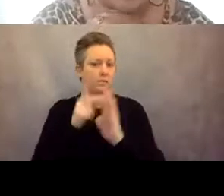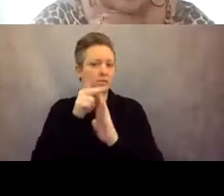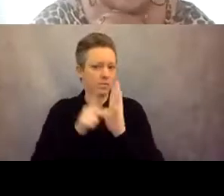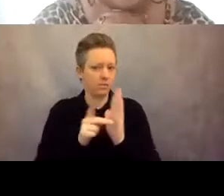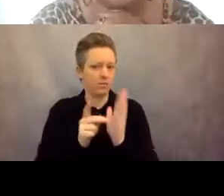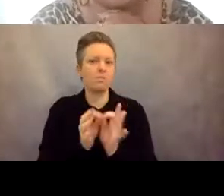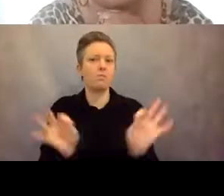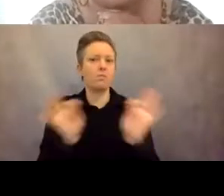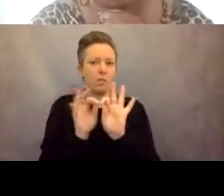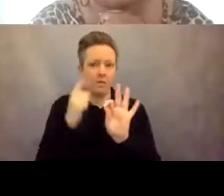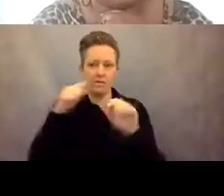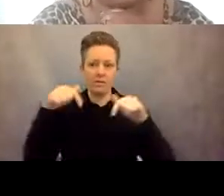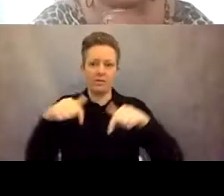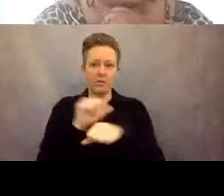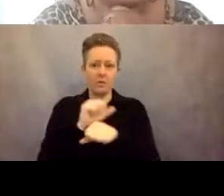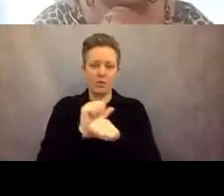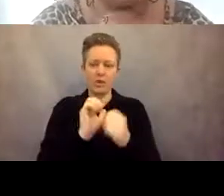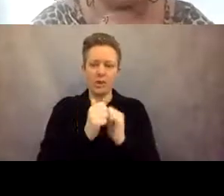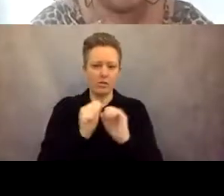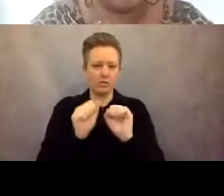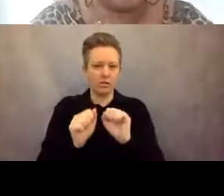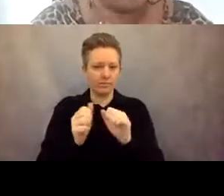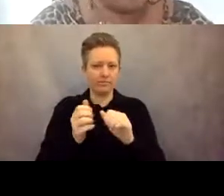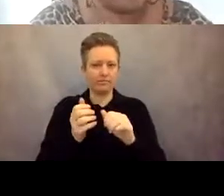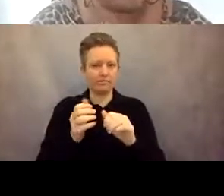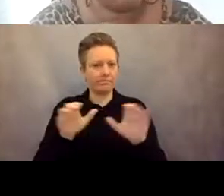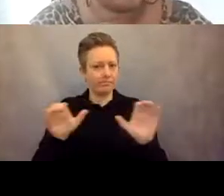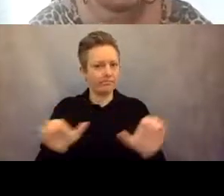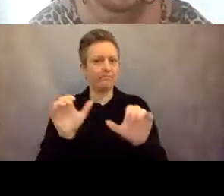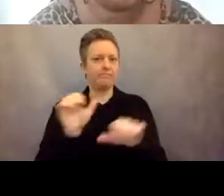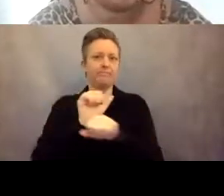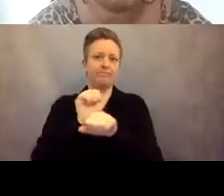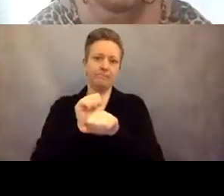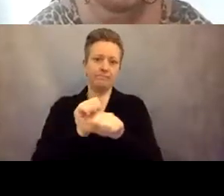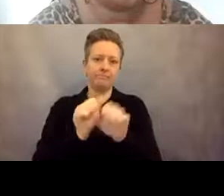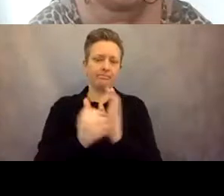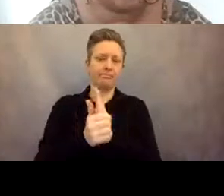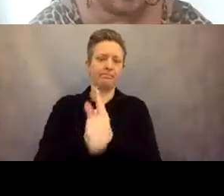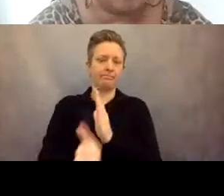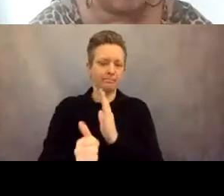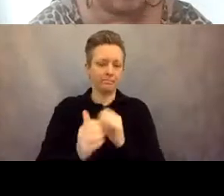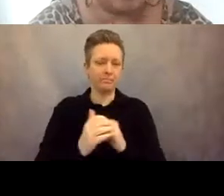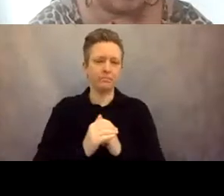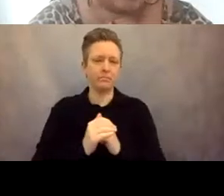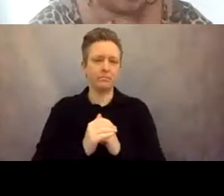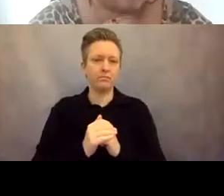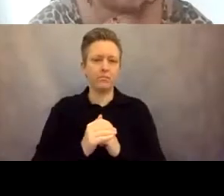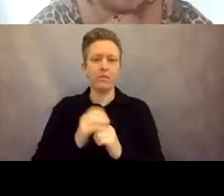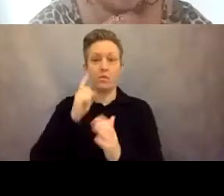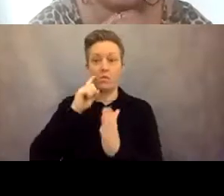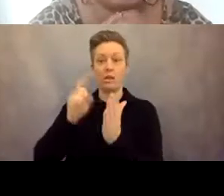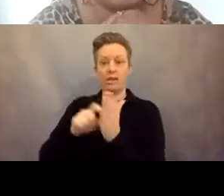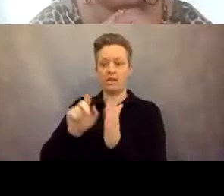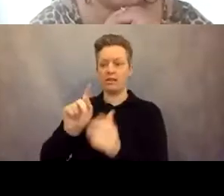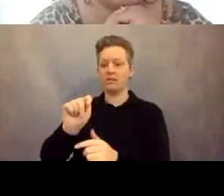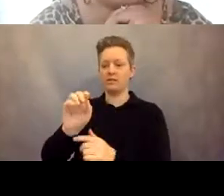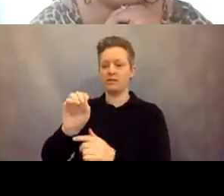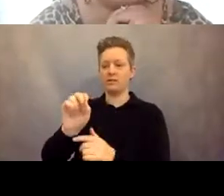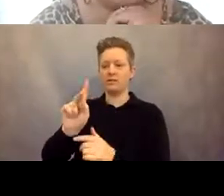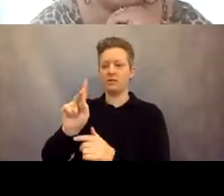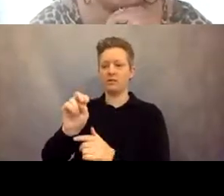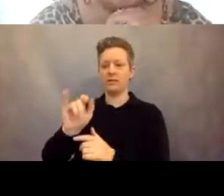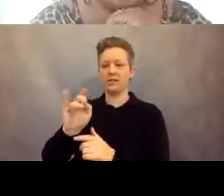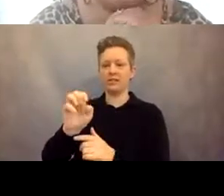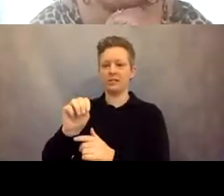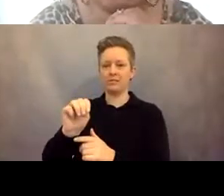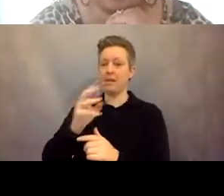more fully. Making sure to avoid tokenism and correcting it when it shows up. I had a